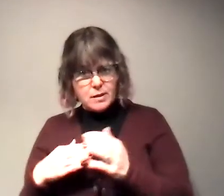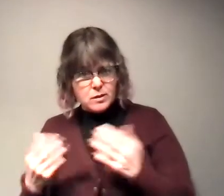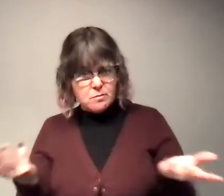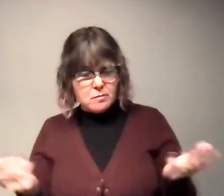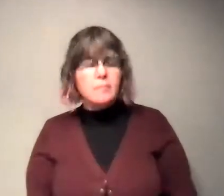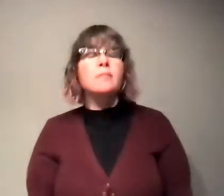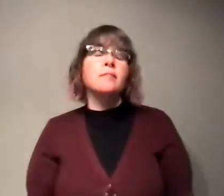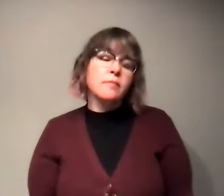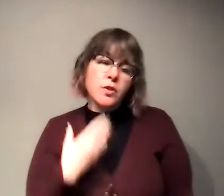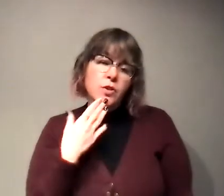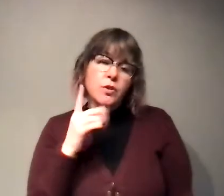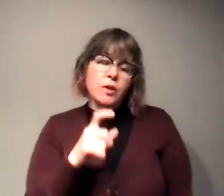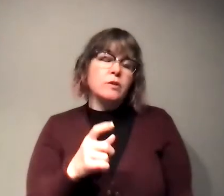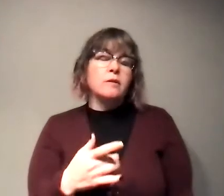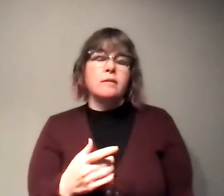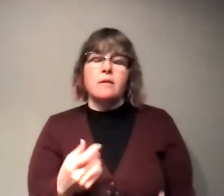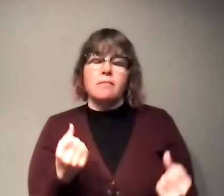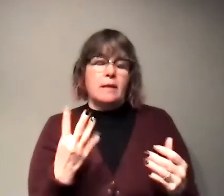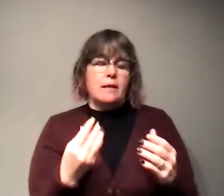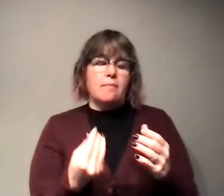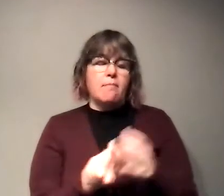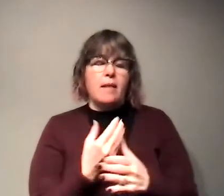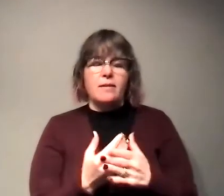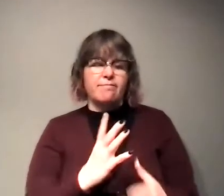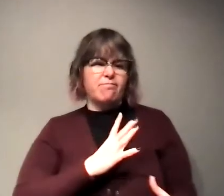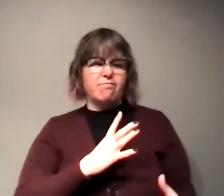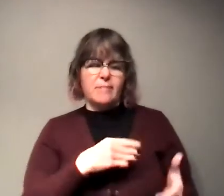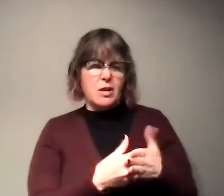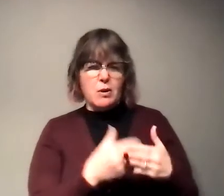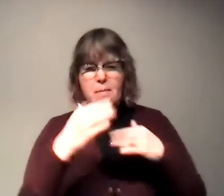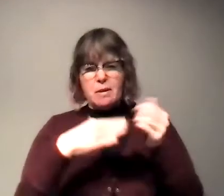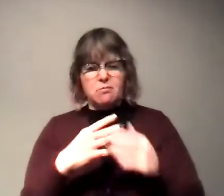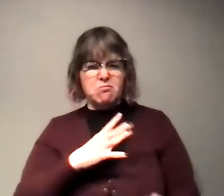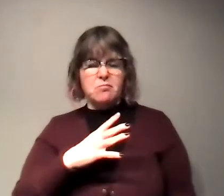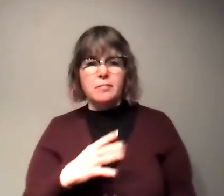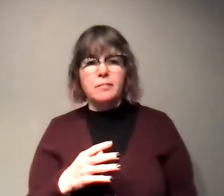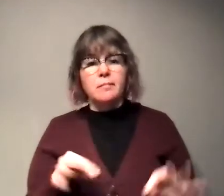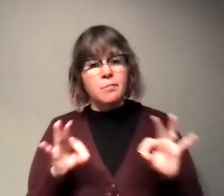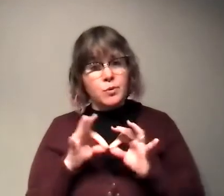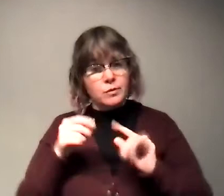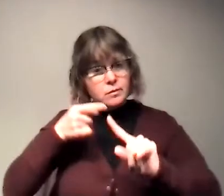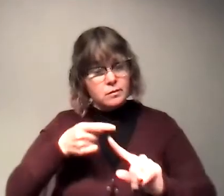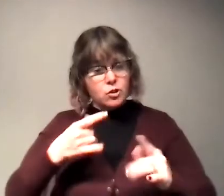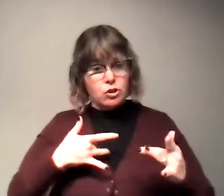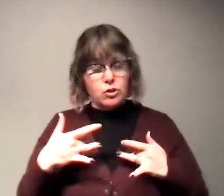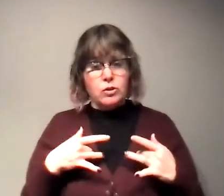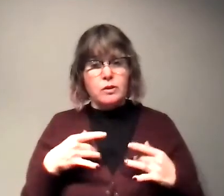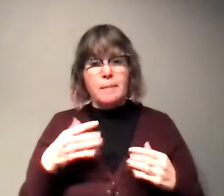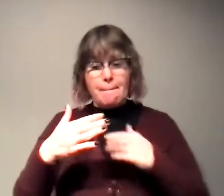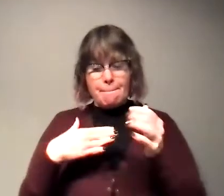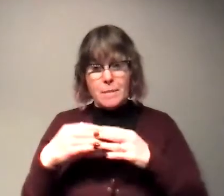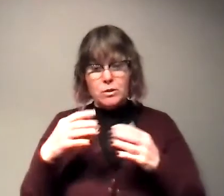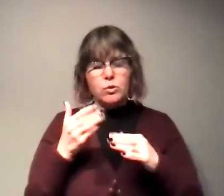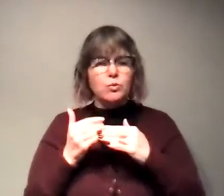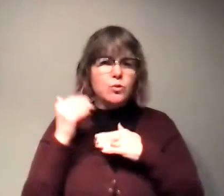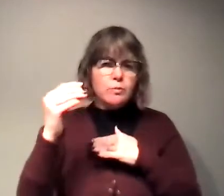great question. Lots of plants would be fine to be close to buildings. The biggest thing you need to worry about is if the buildings shade them too